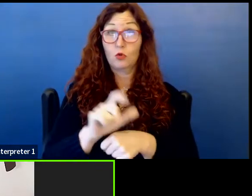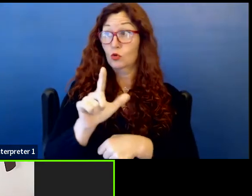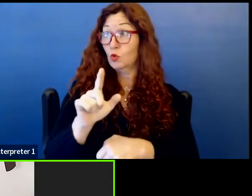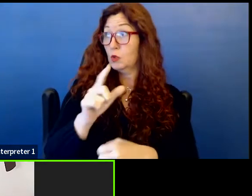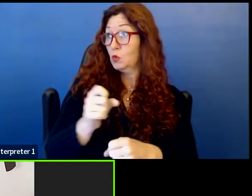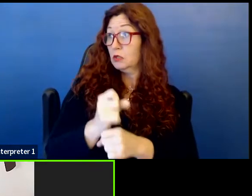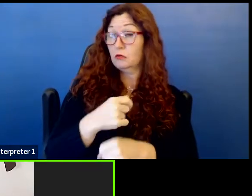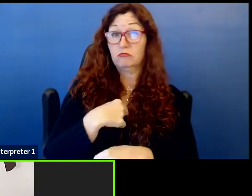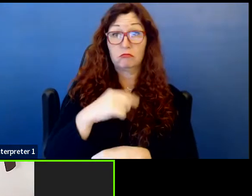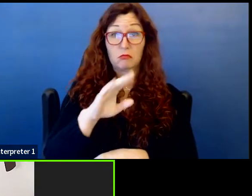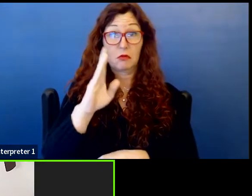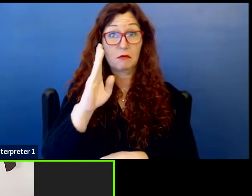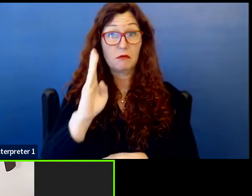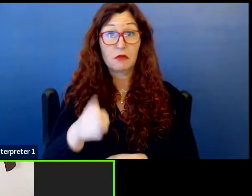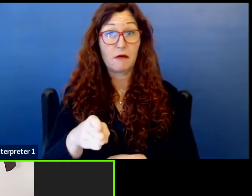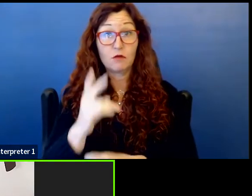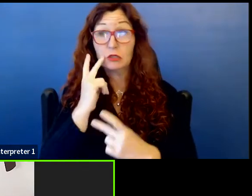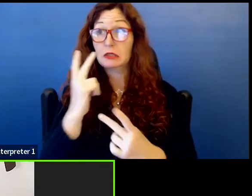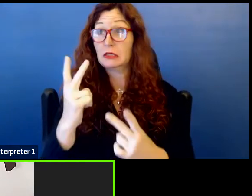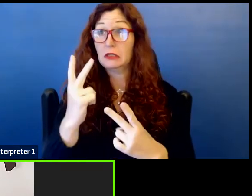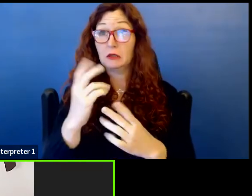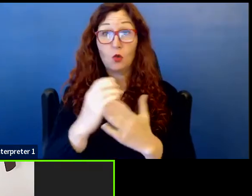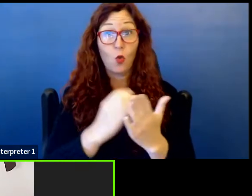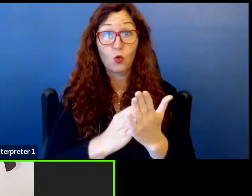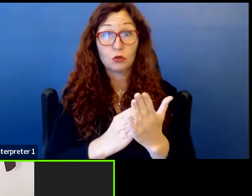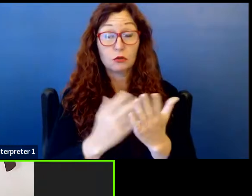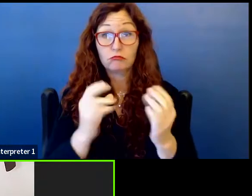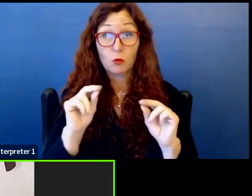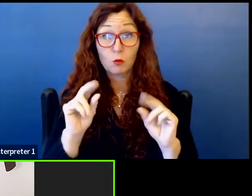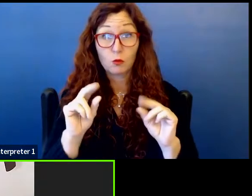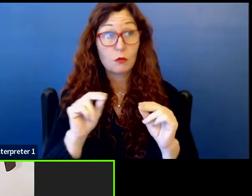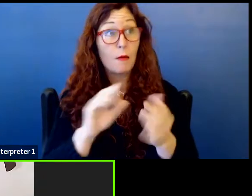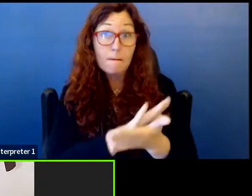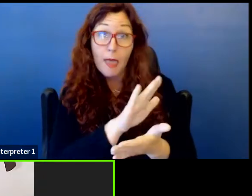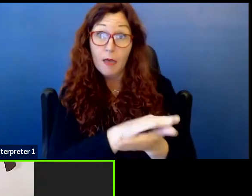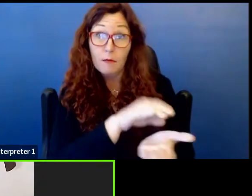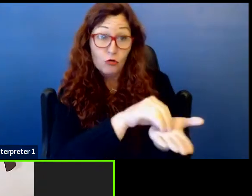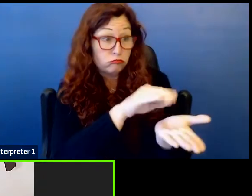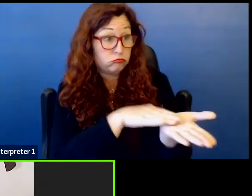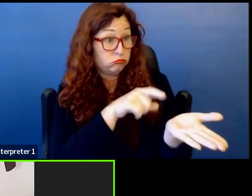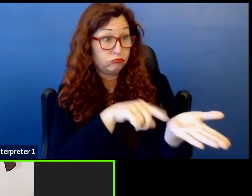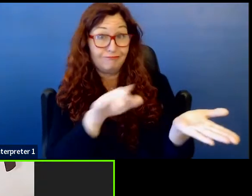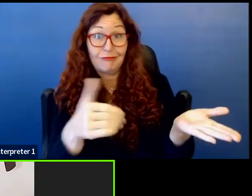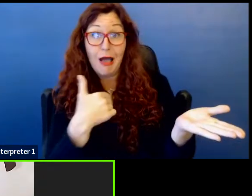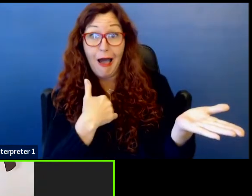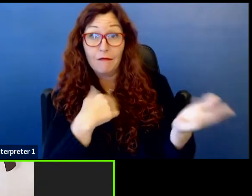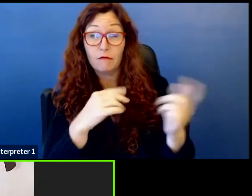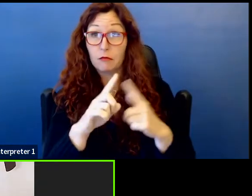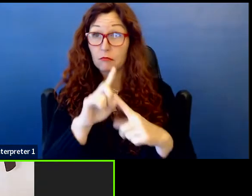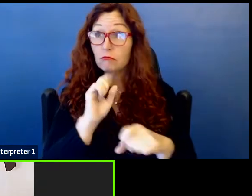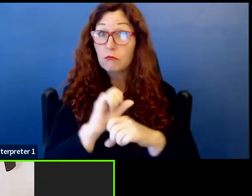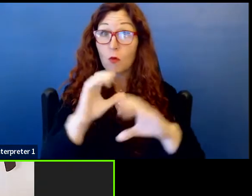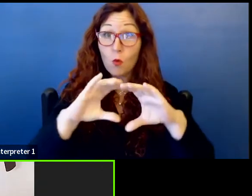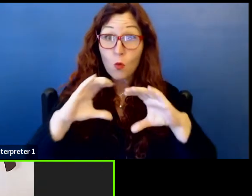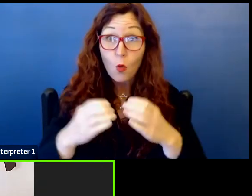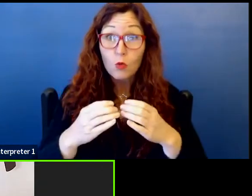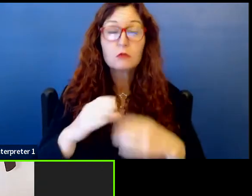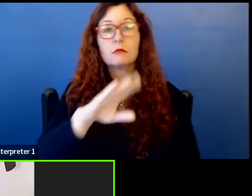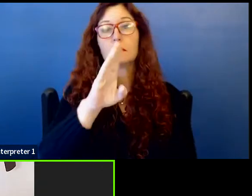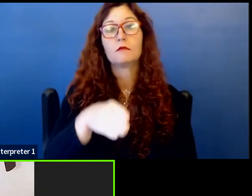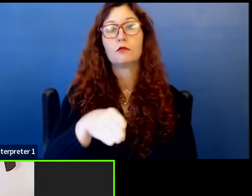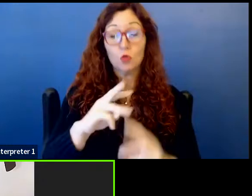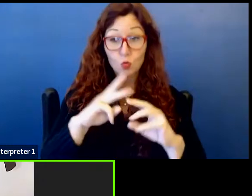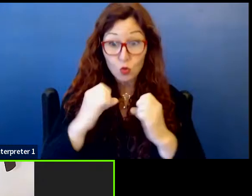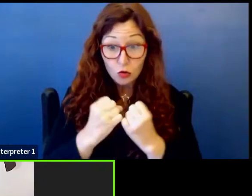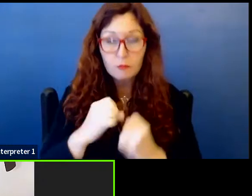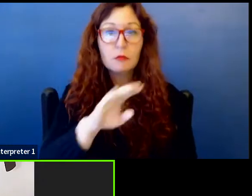in and seen anyone teaching correctly so we don't have it we'll say we have it just like um i think it's mr singleton